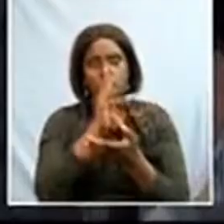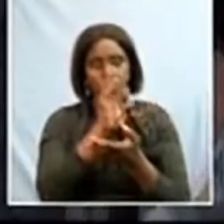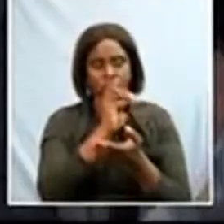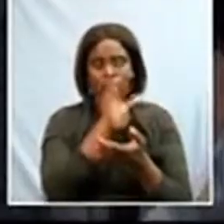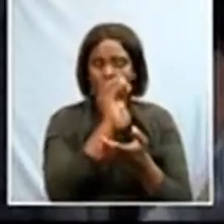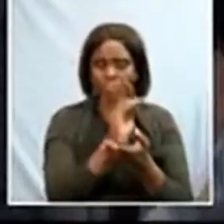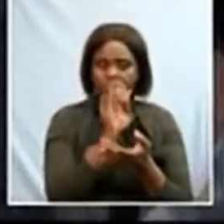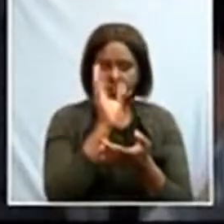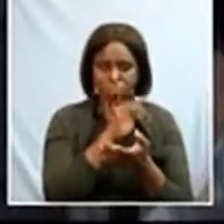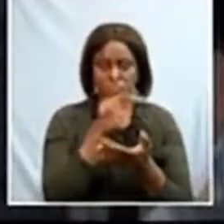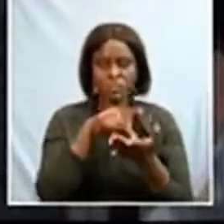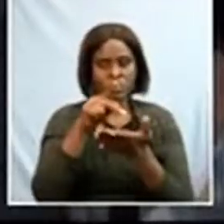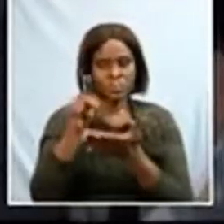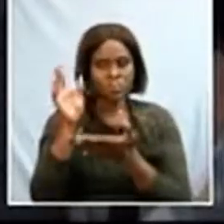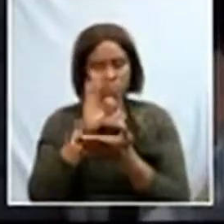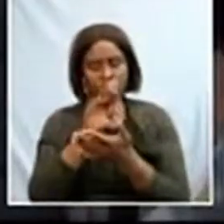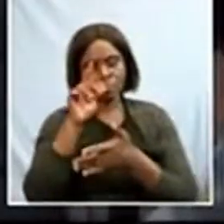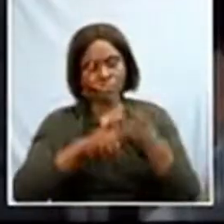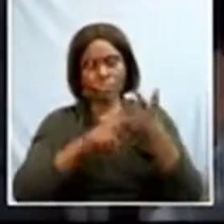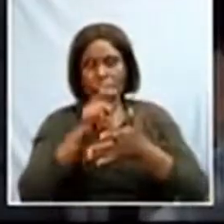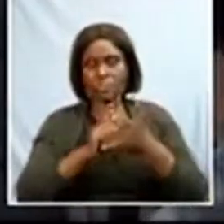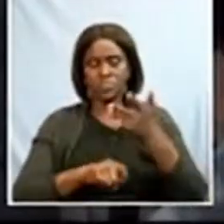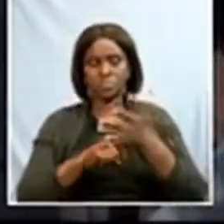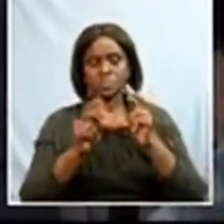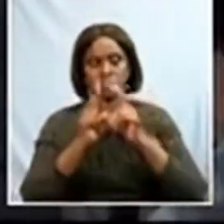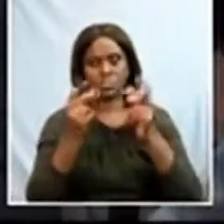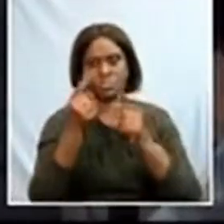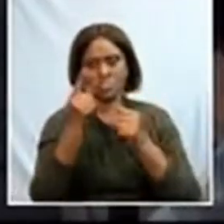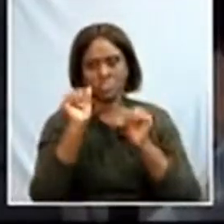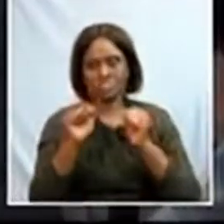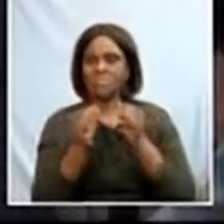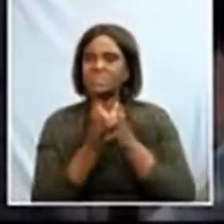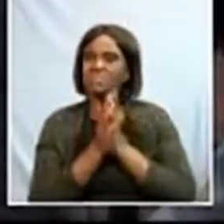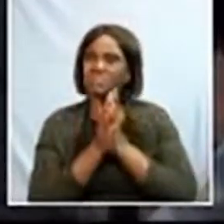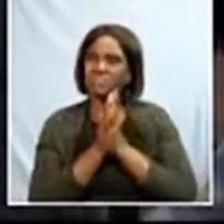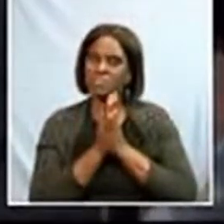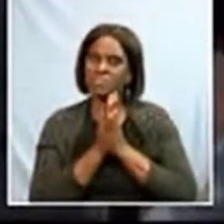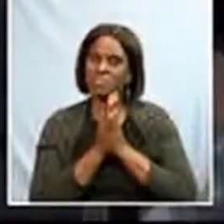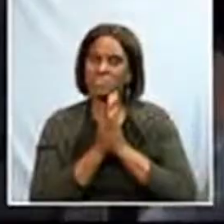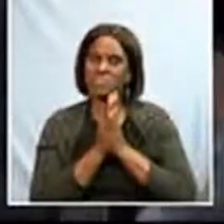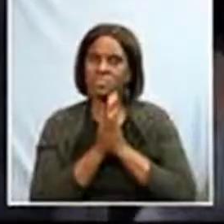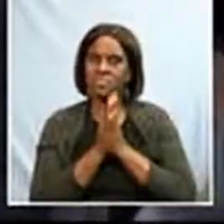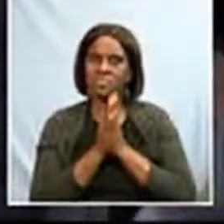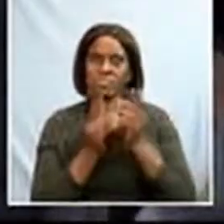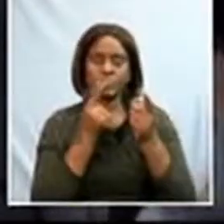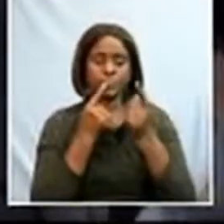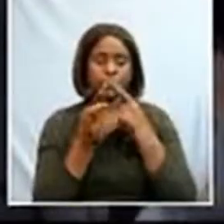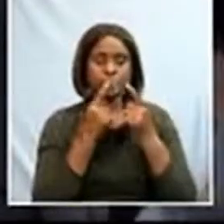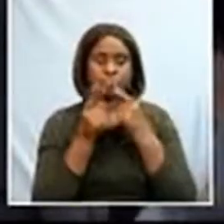60% of the contract price. So one would ask, when you are saying that the